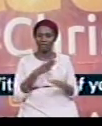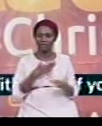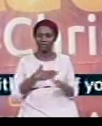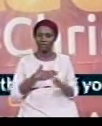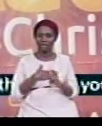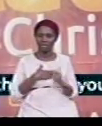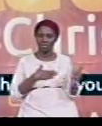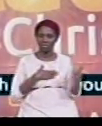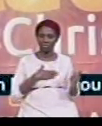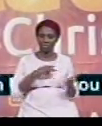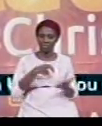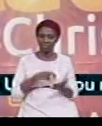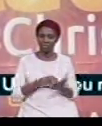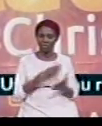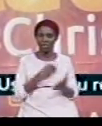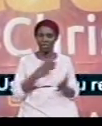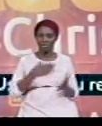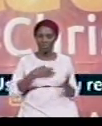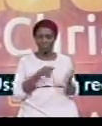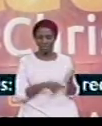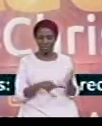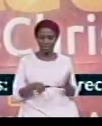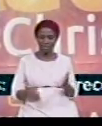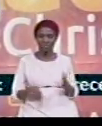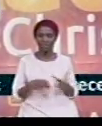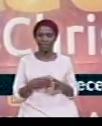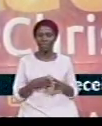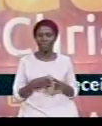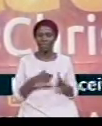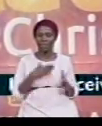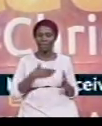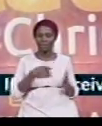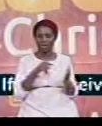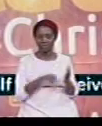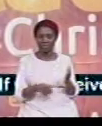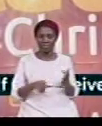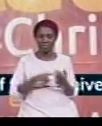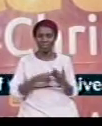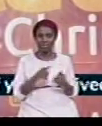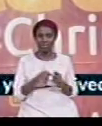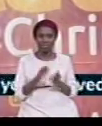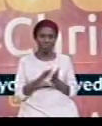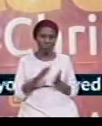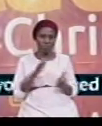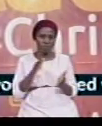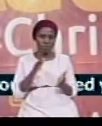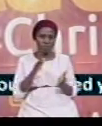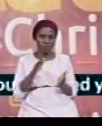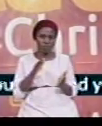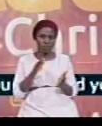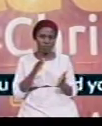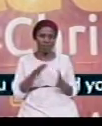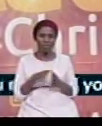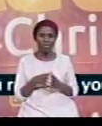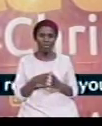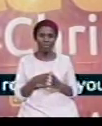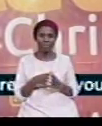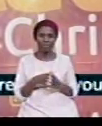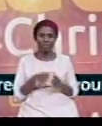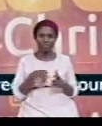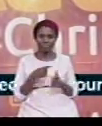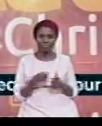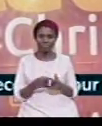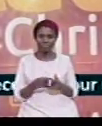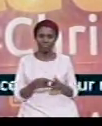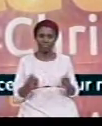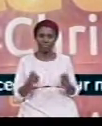my feet and my toes. My feet began to swell. And then, as the day goes by and